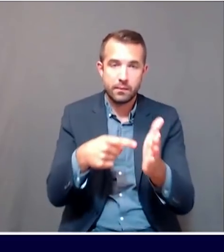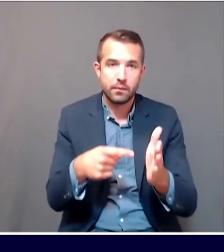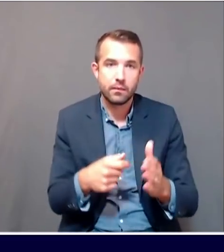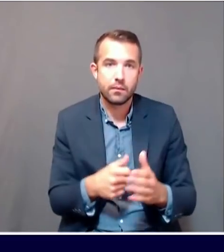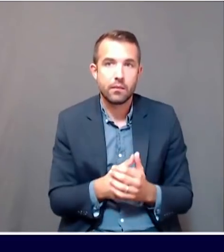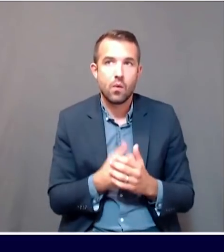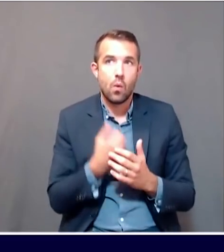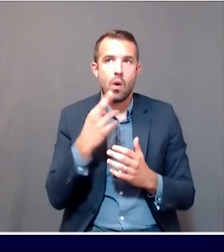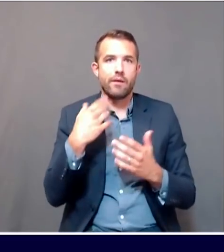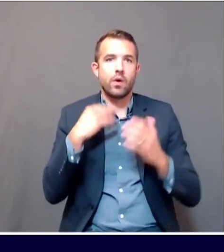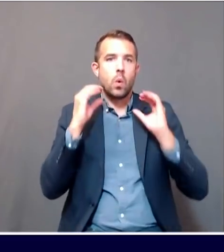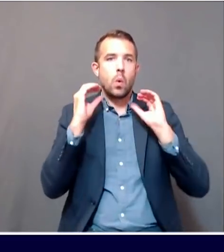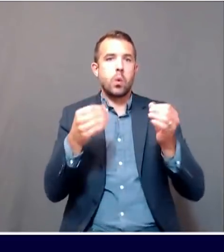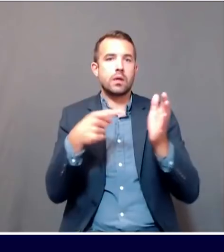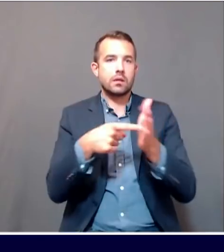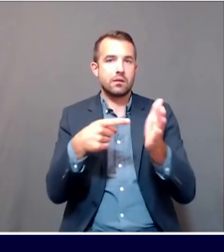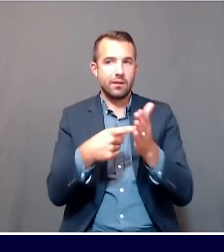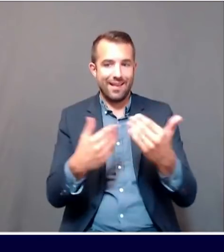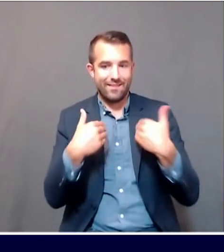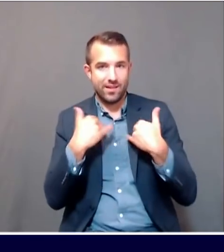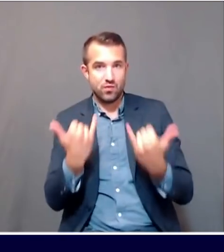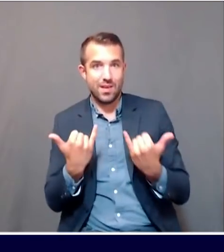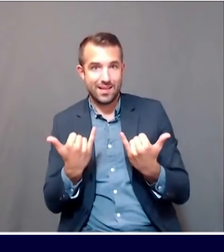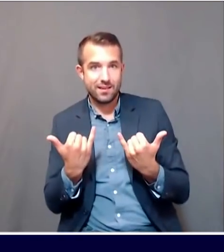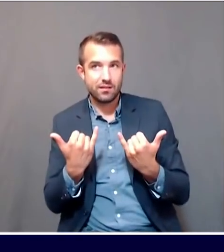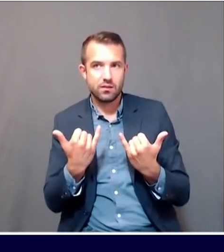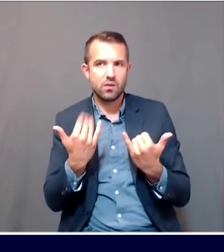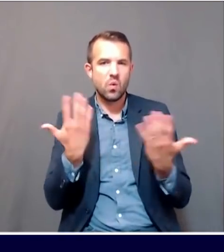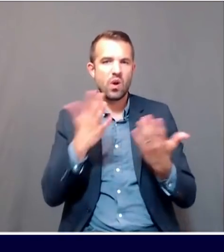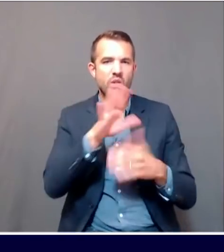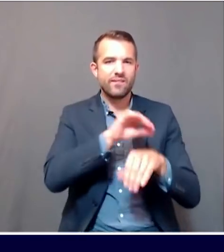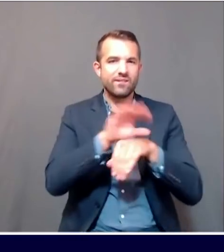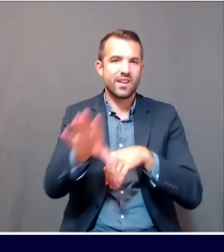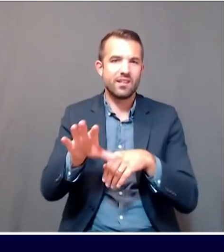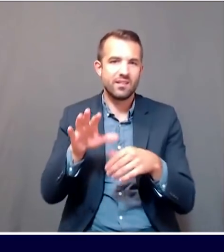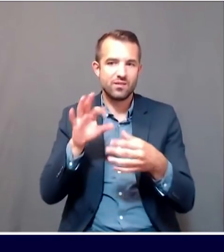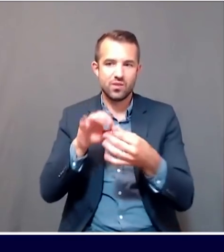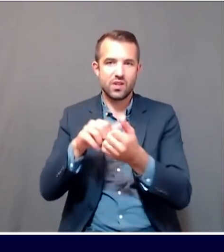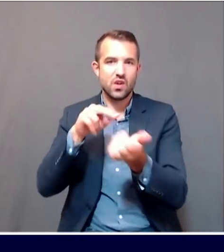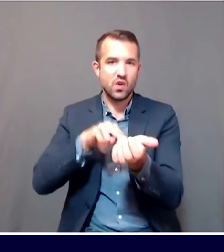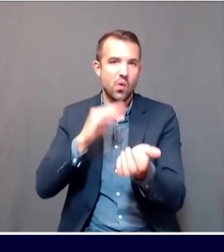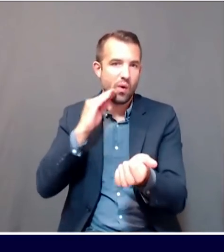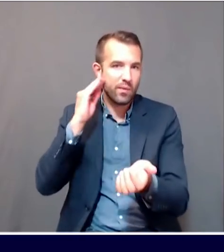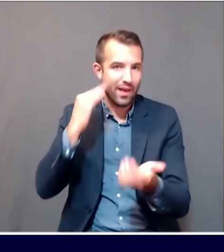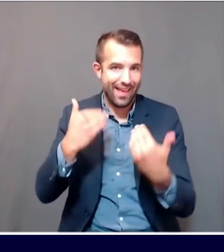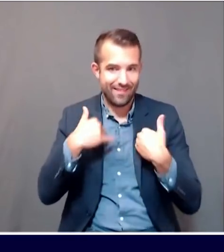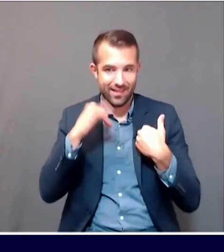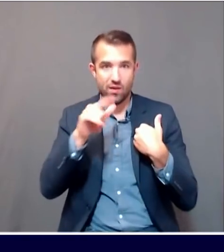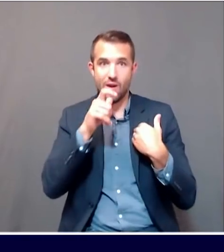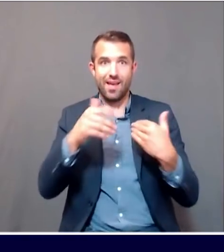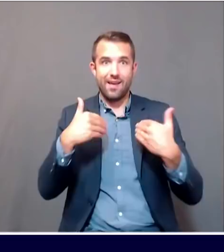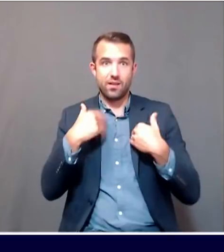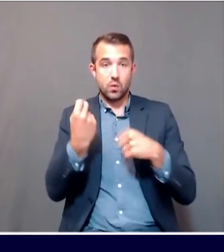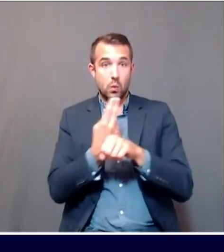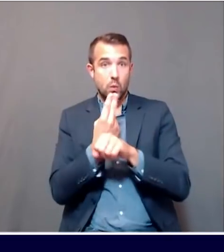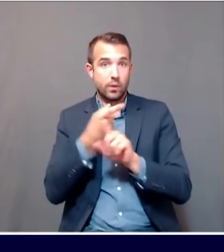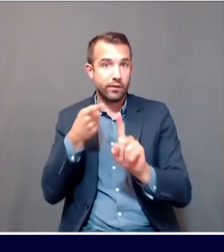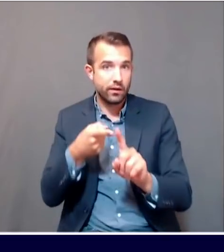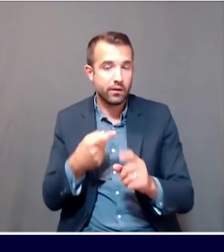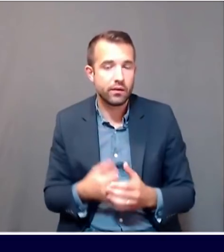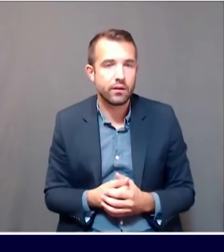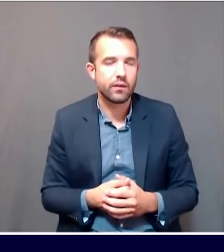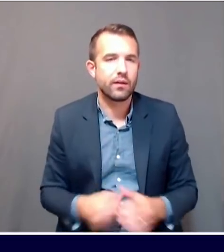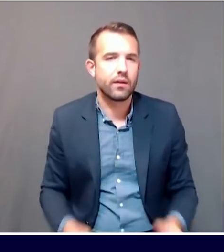what advice would you give to nursing homes that are using them? Sure. So Charlie, let me start by I